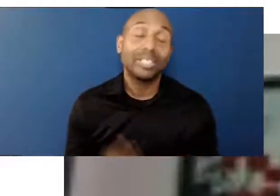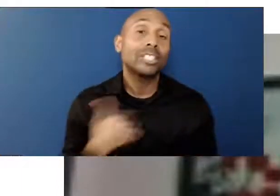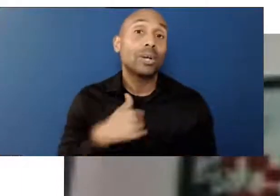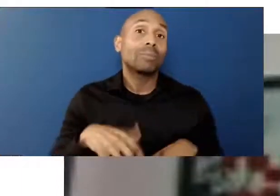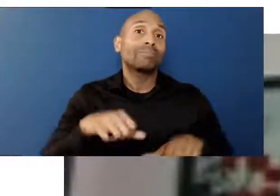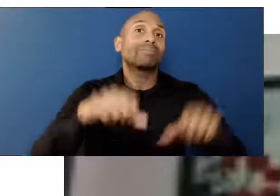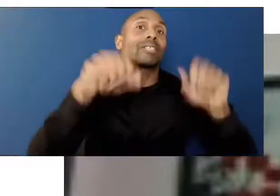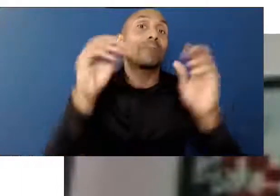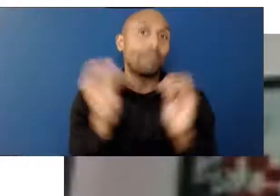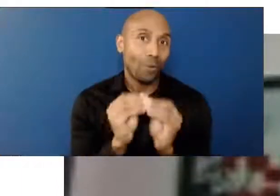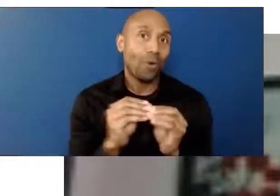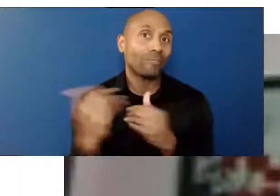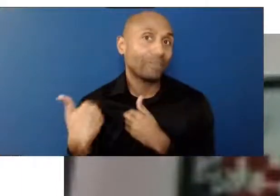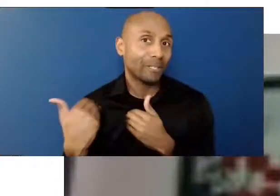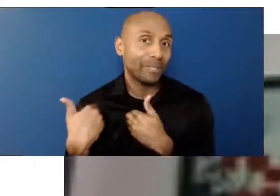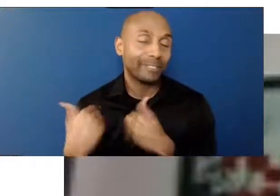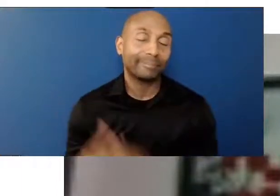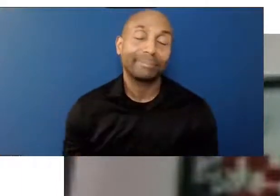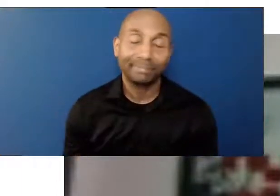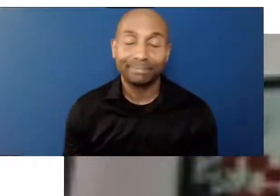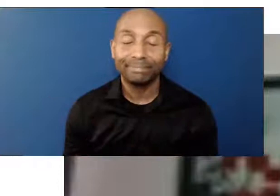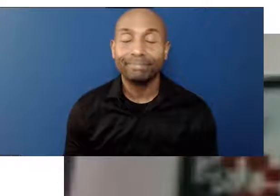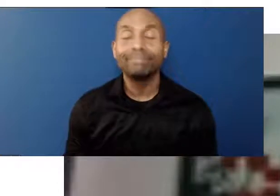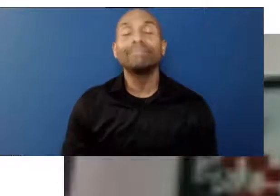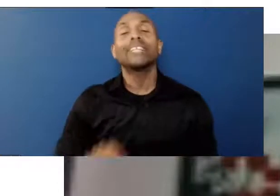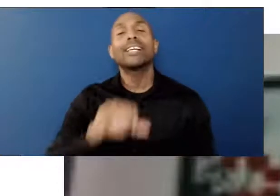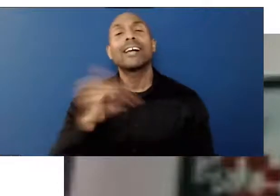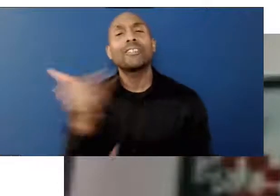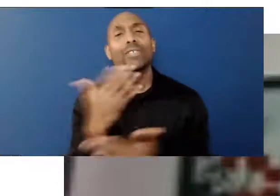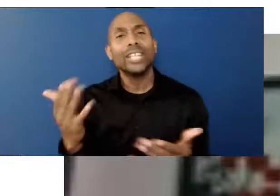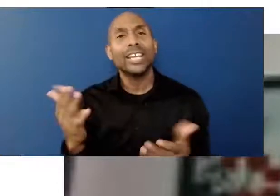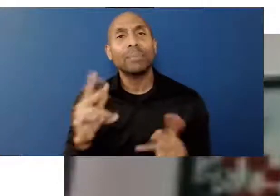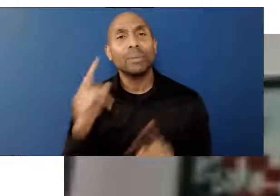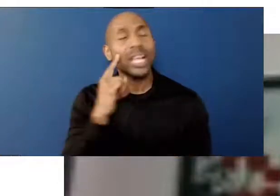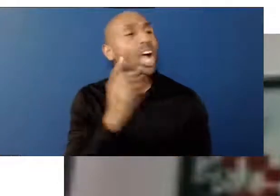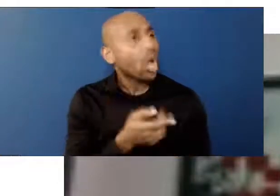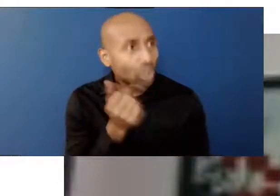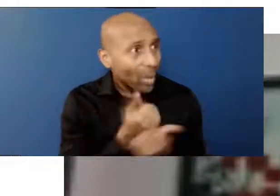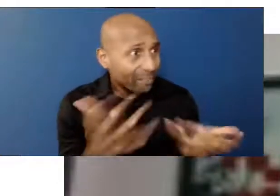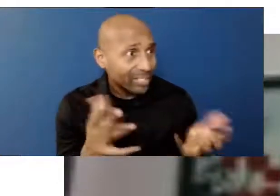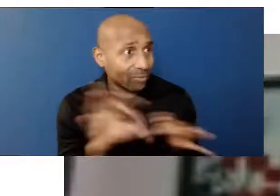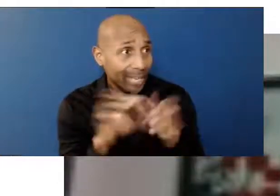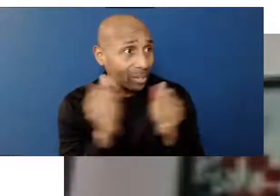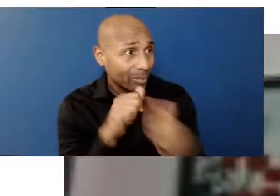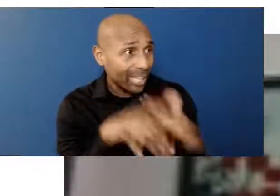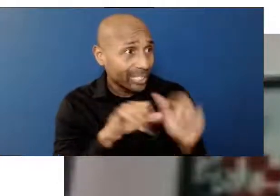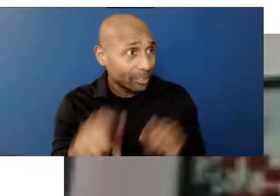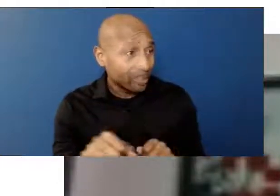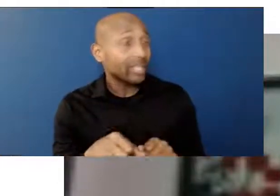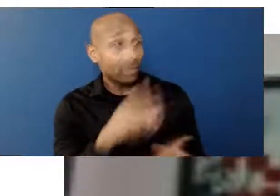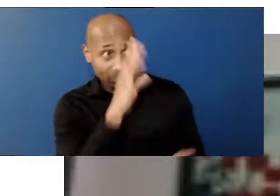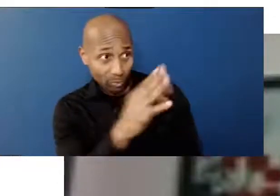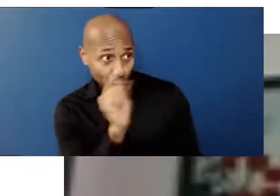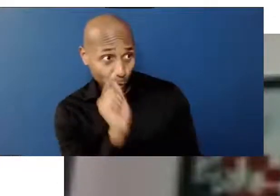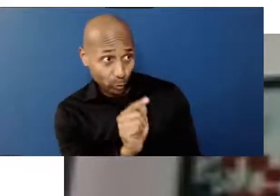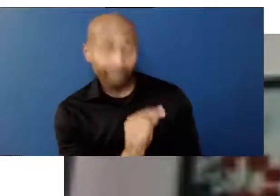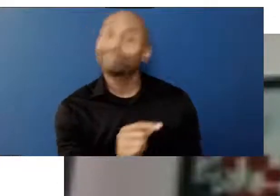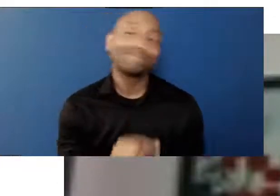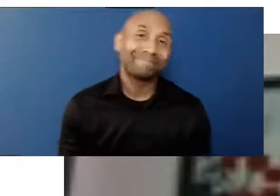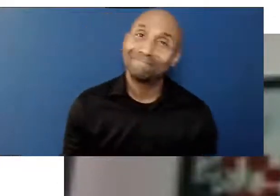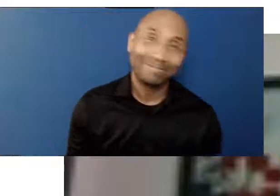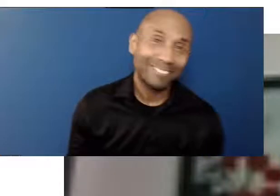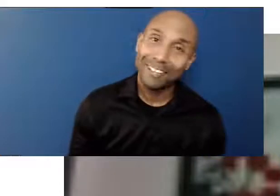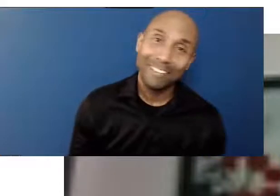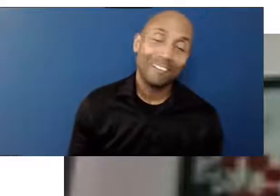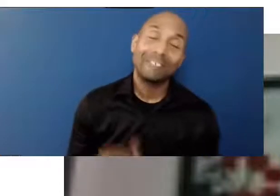not the one-stop shop for everything about accessibility. It's really about everyone has a role to play. And so